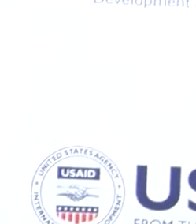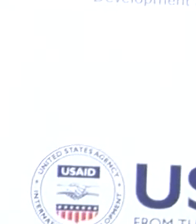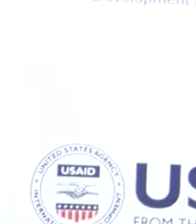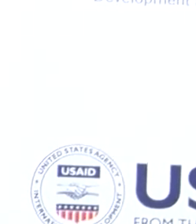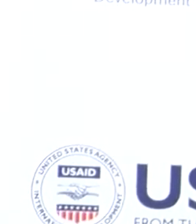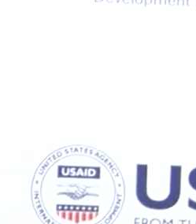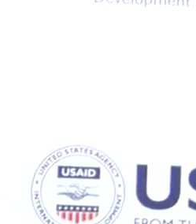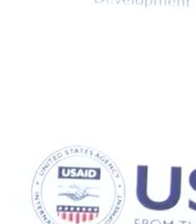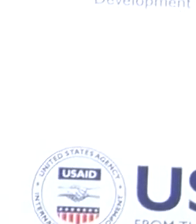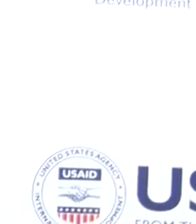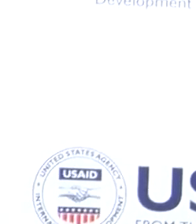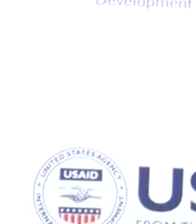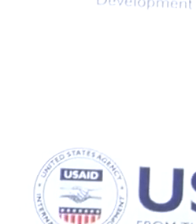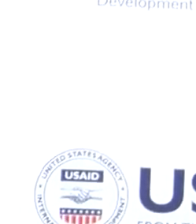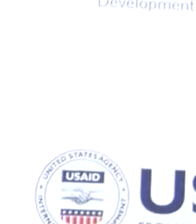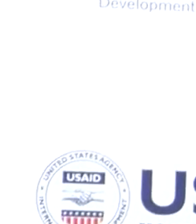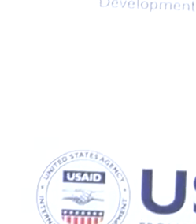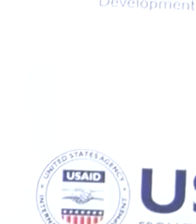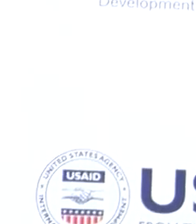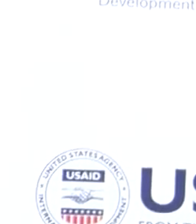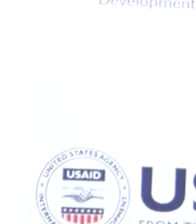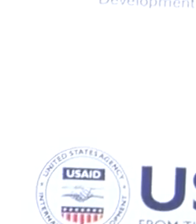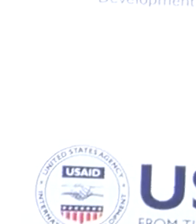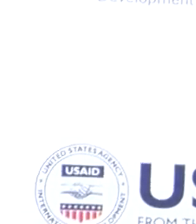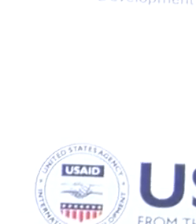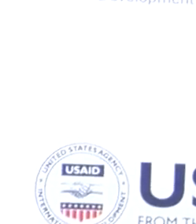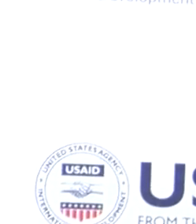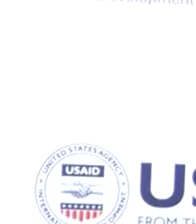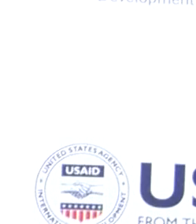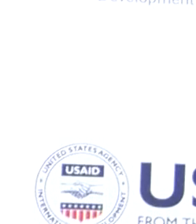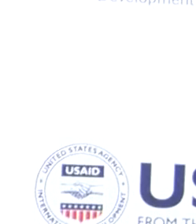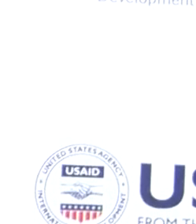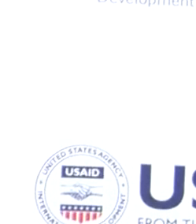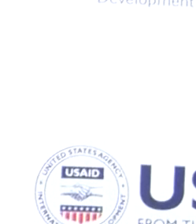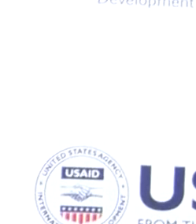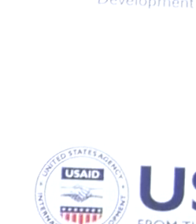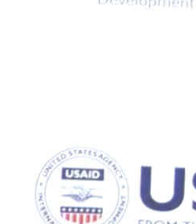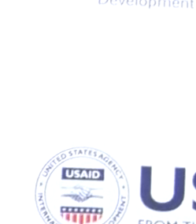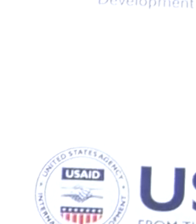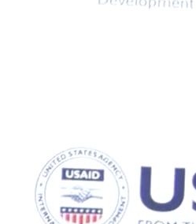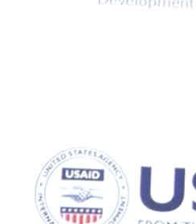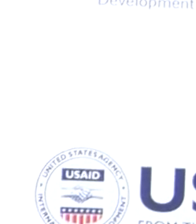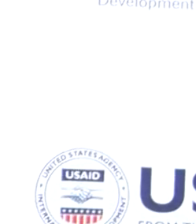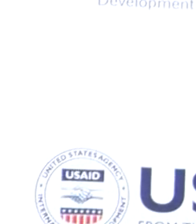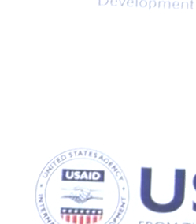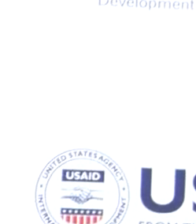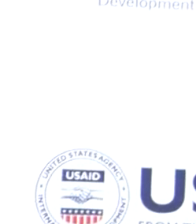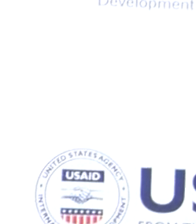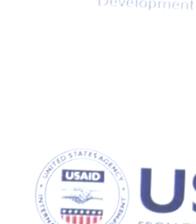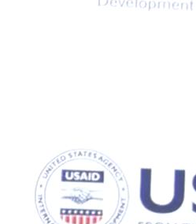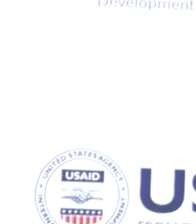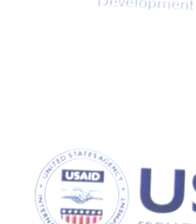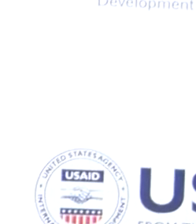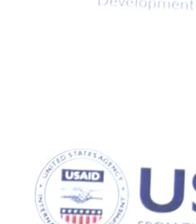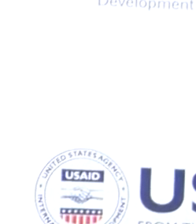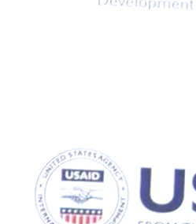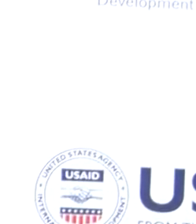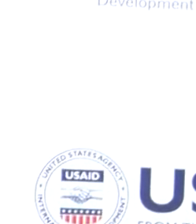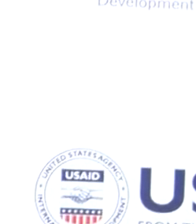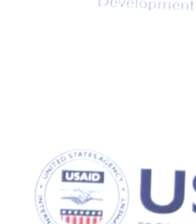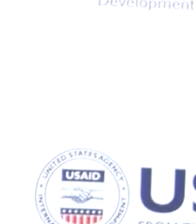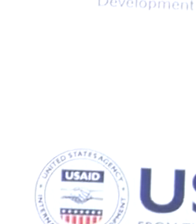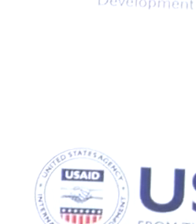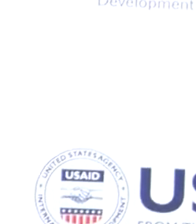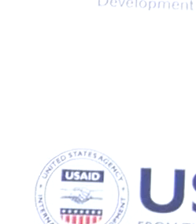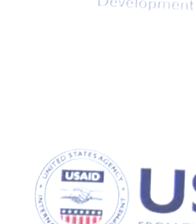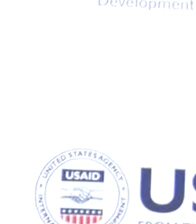Knockalva Polytechnic. I have to say a big thank you on behalf of the advanced program team. Thank you to our FHI 360 DC